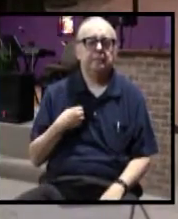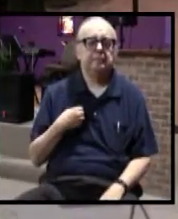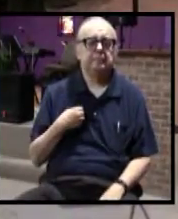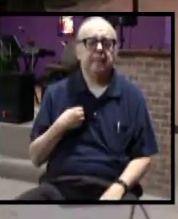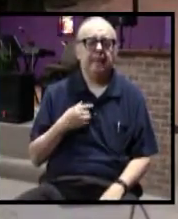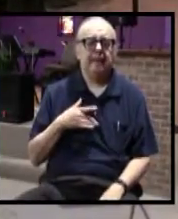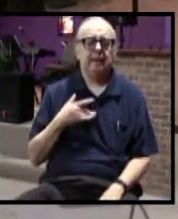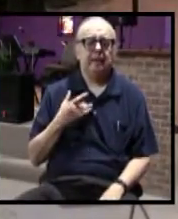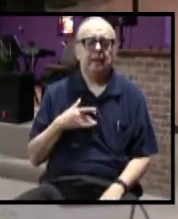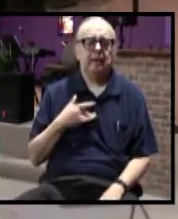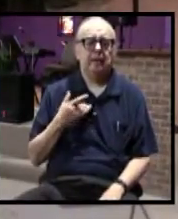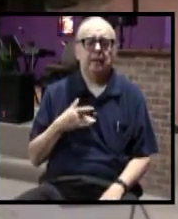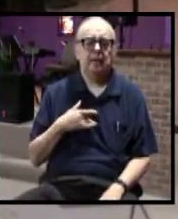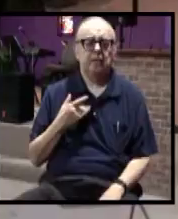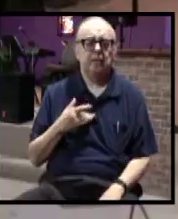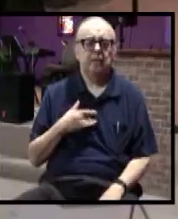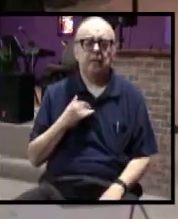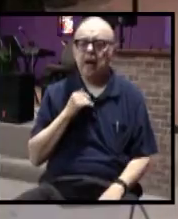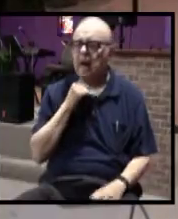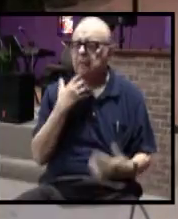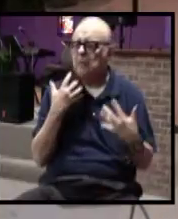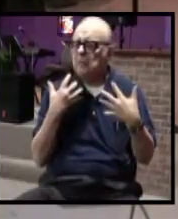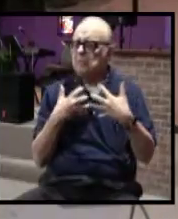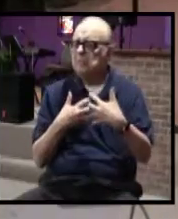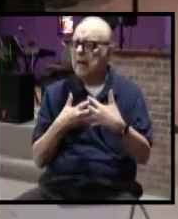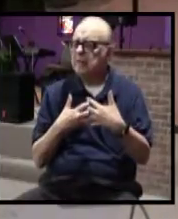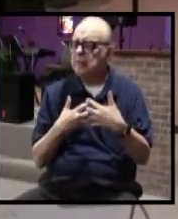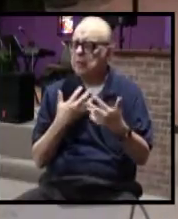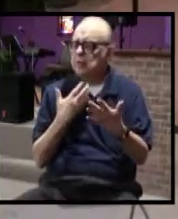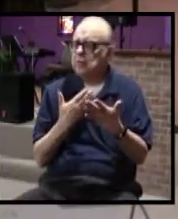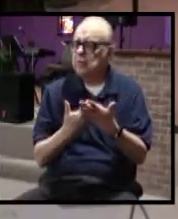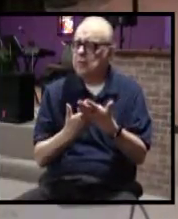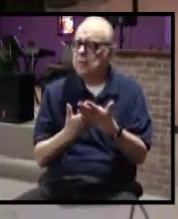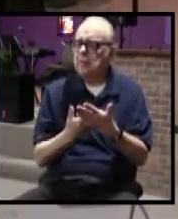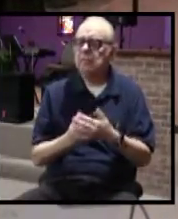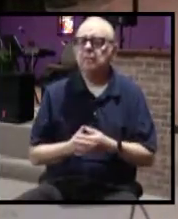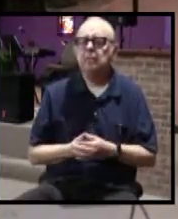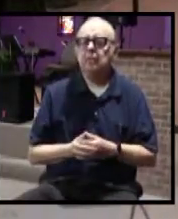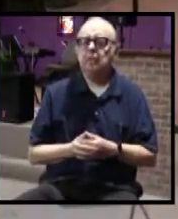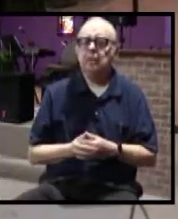And I just don't feel like I fit in too well.